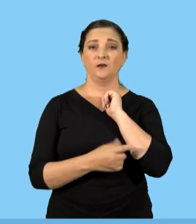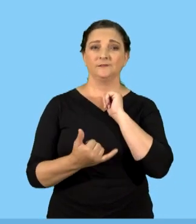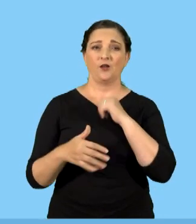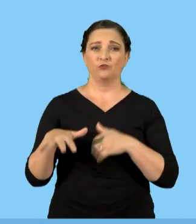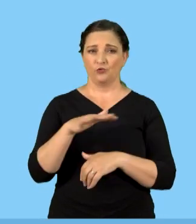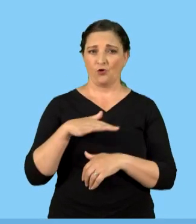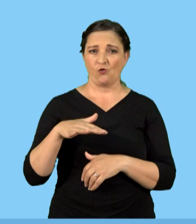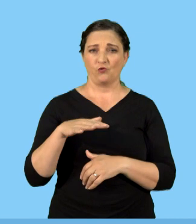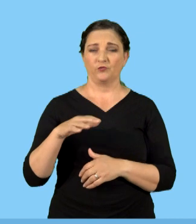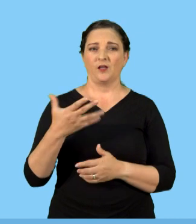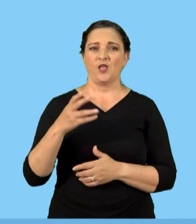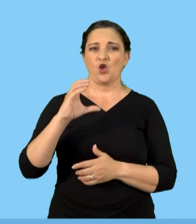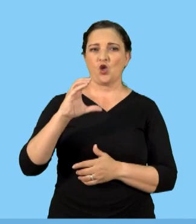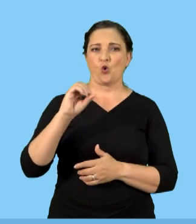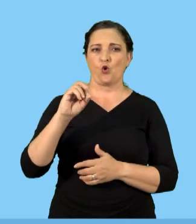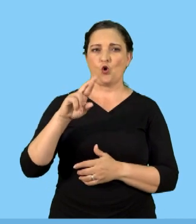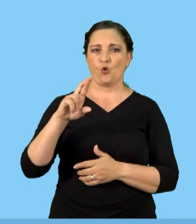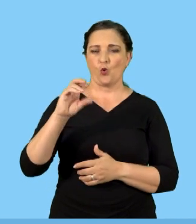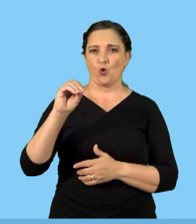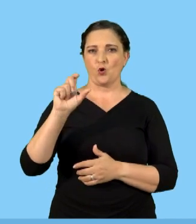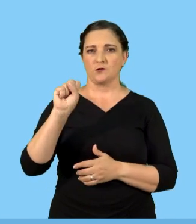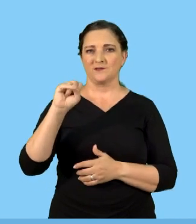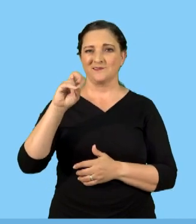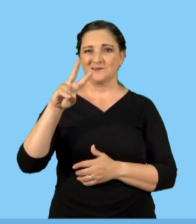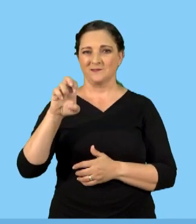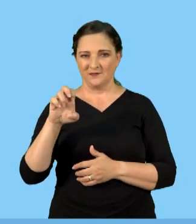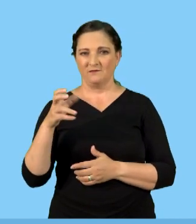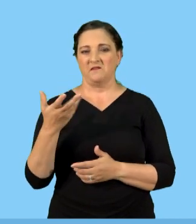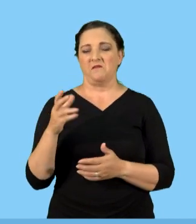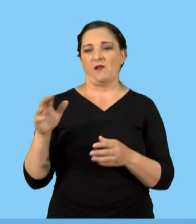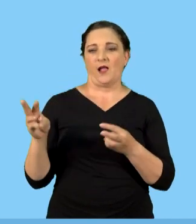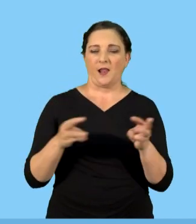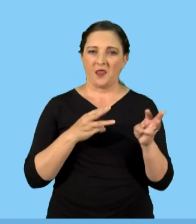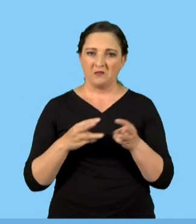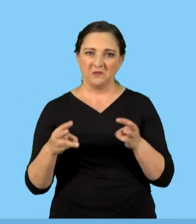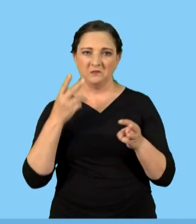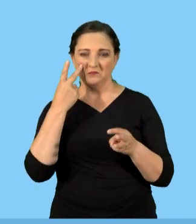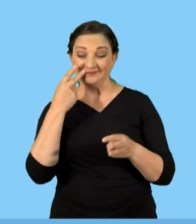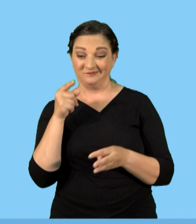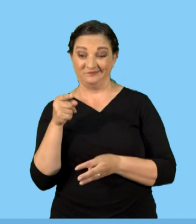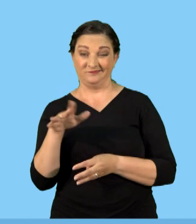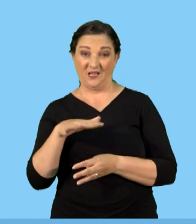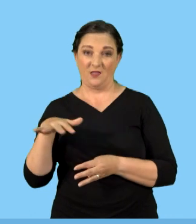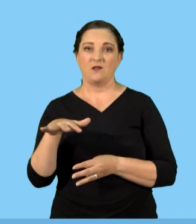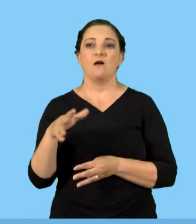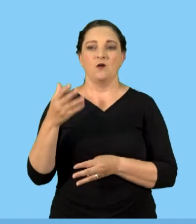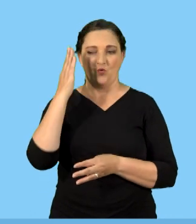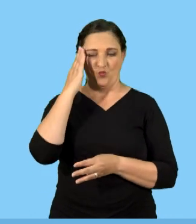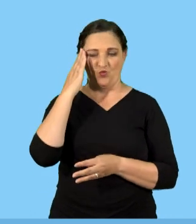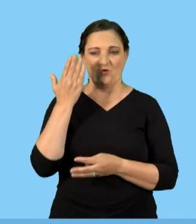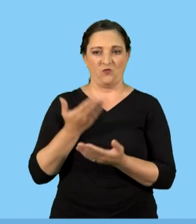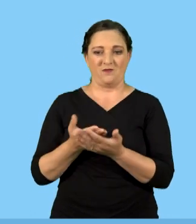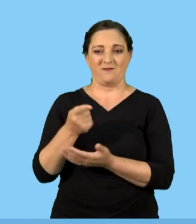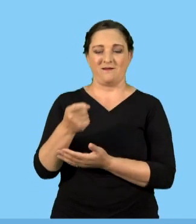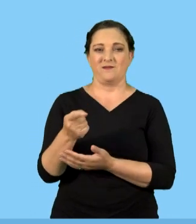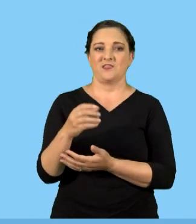to the area as having a corrosive climate. So if an area contains a lot of moisture, we therefore say that that area